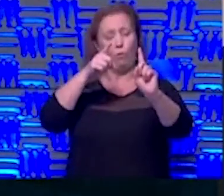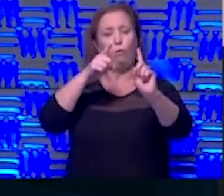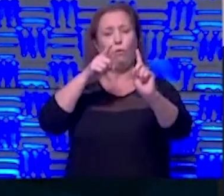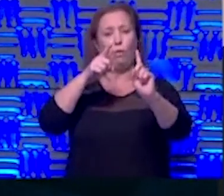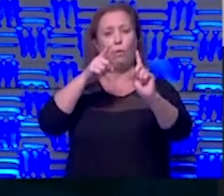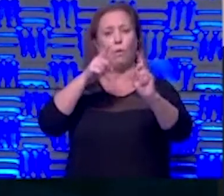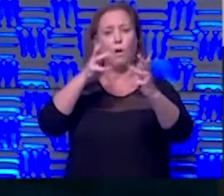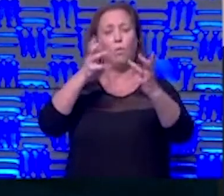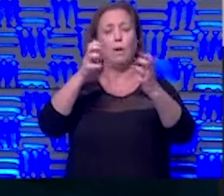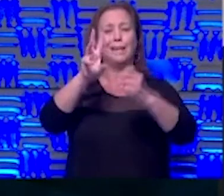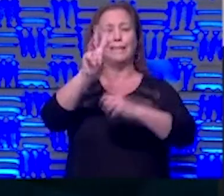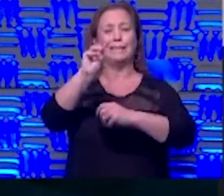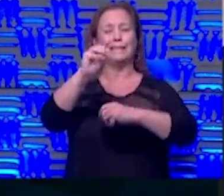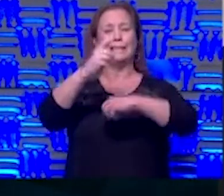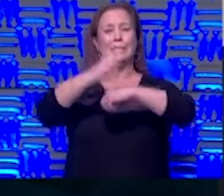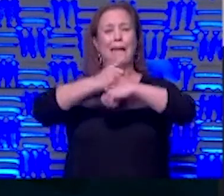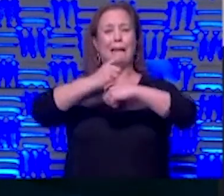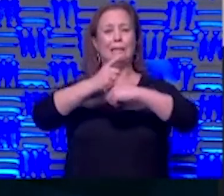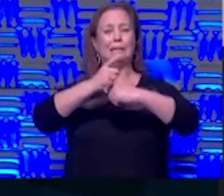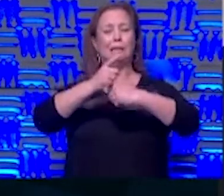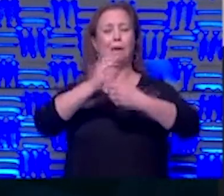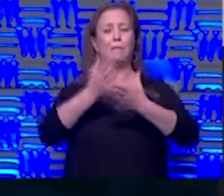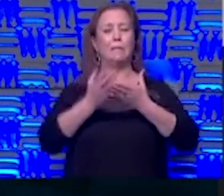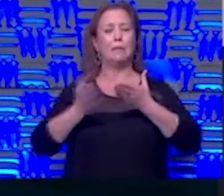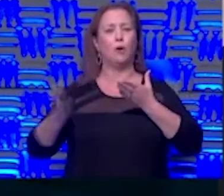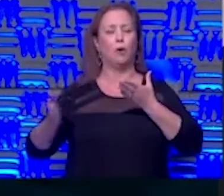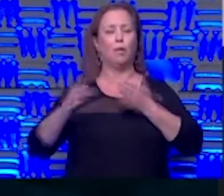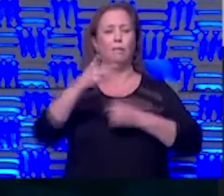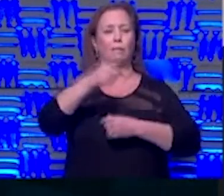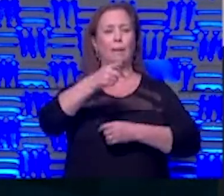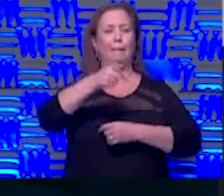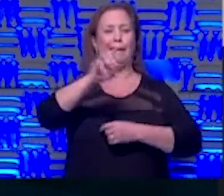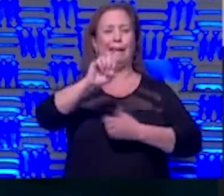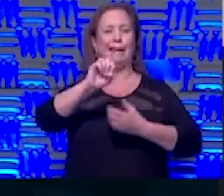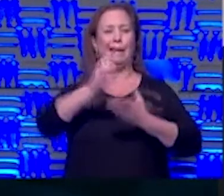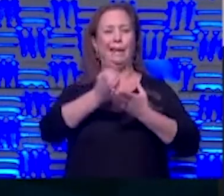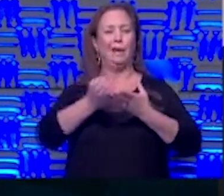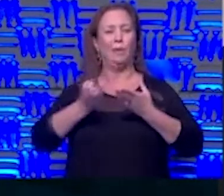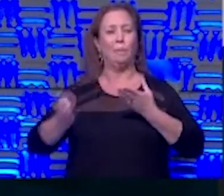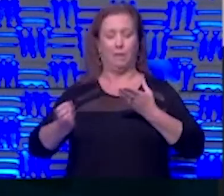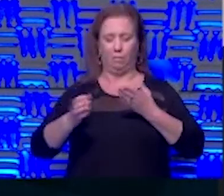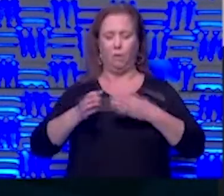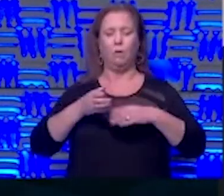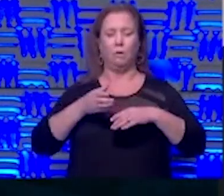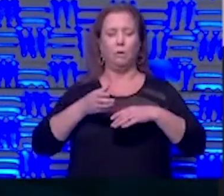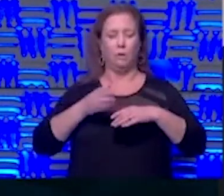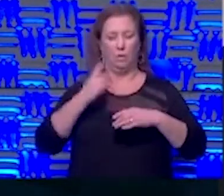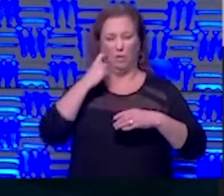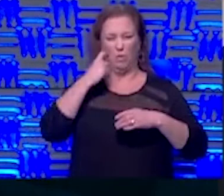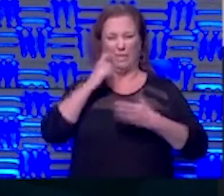60 days of materials for protective equipment. We have exceeded that this week,